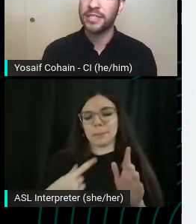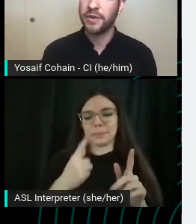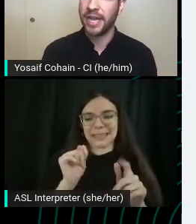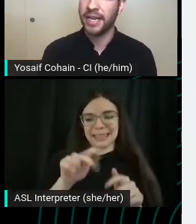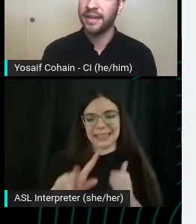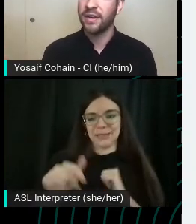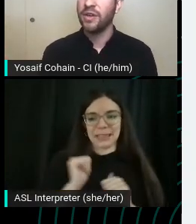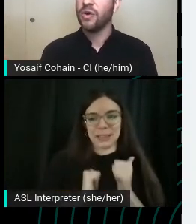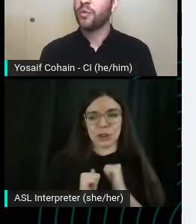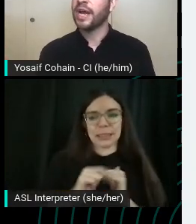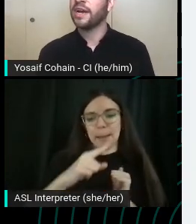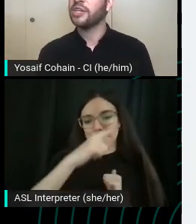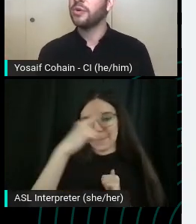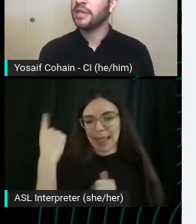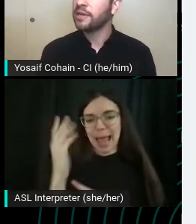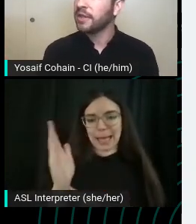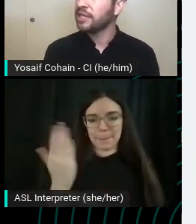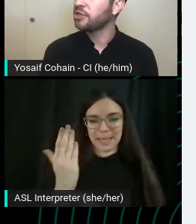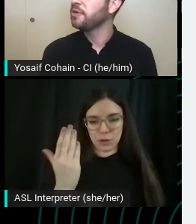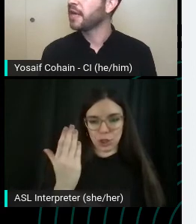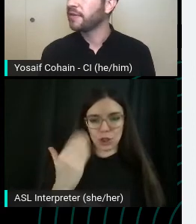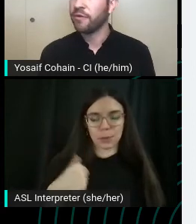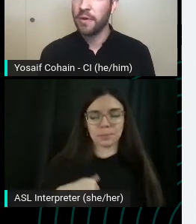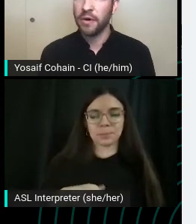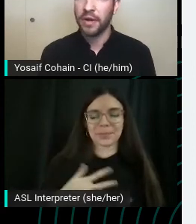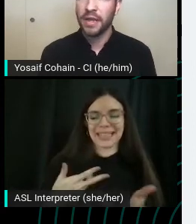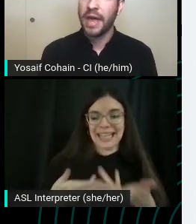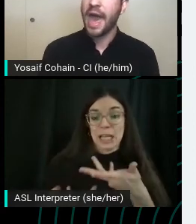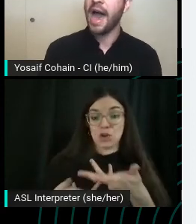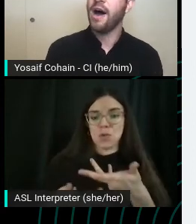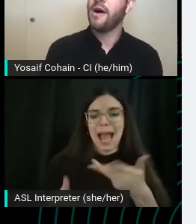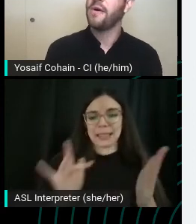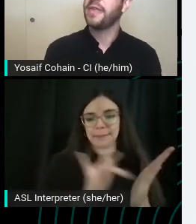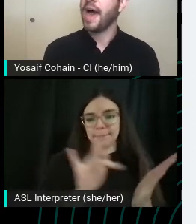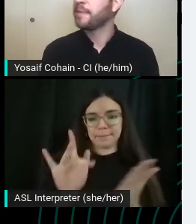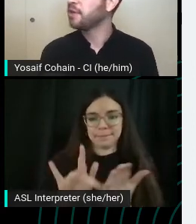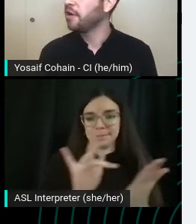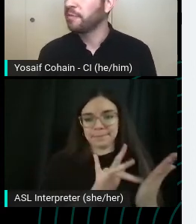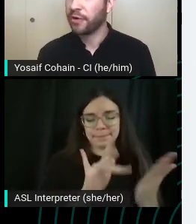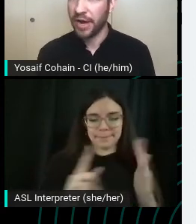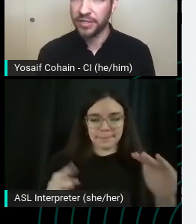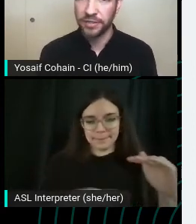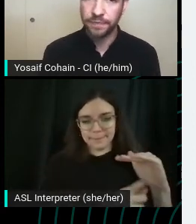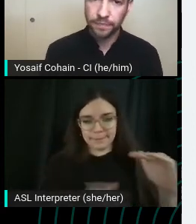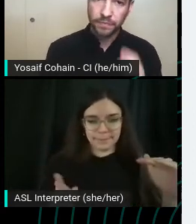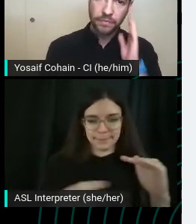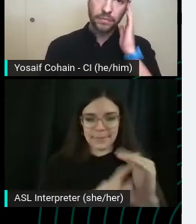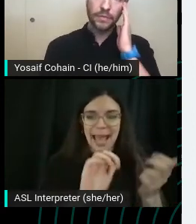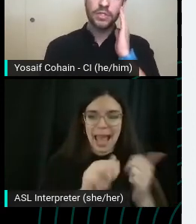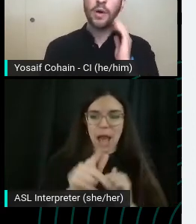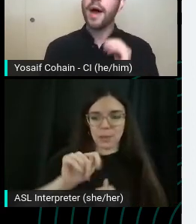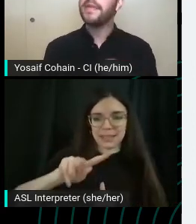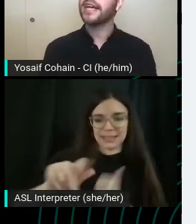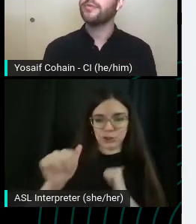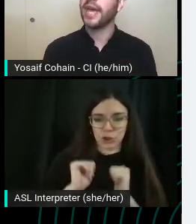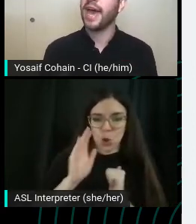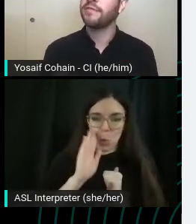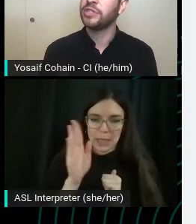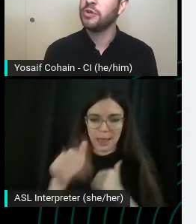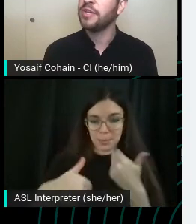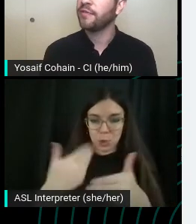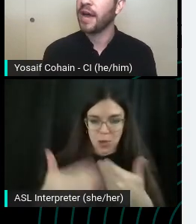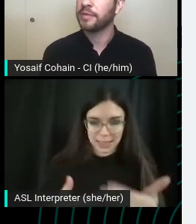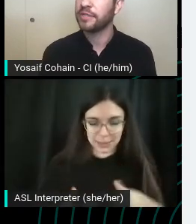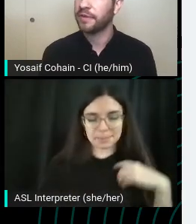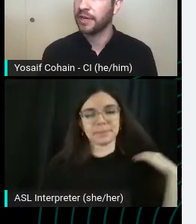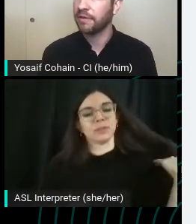that Netflix created, where you literally choose on the remote how the episode progresses. So up next, we have